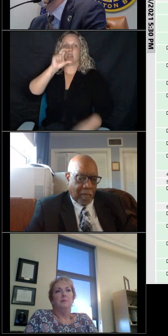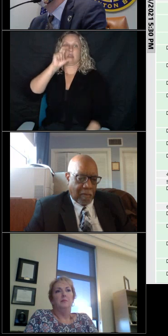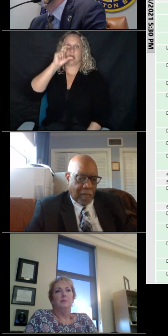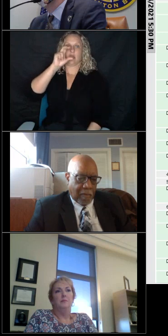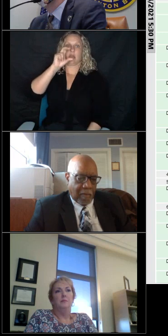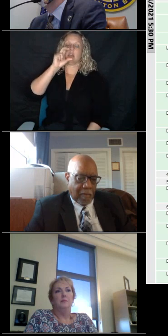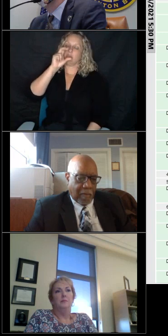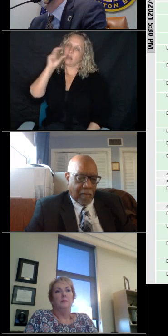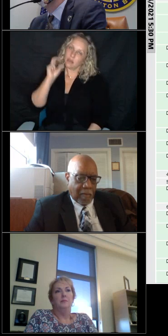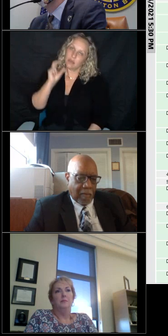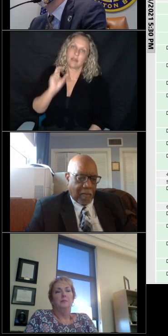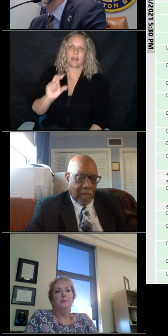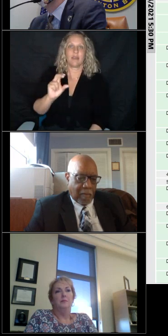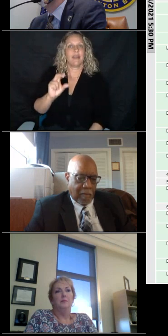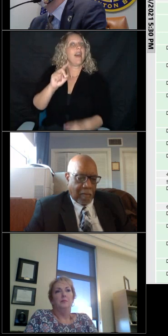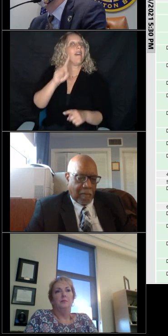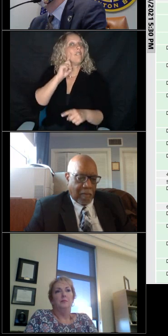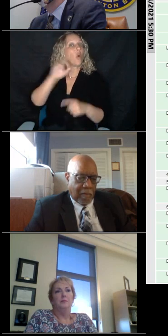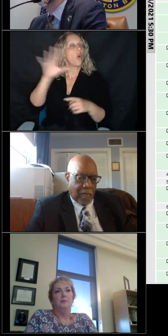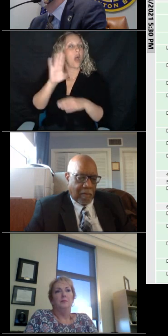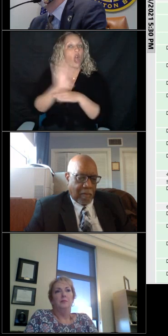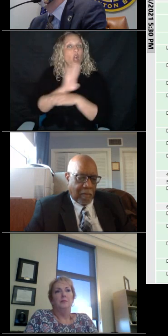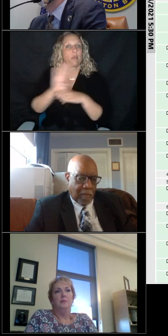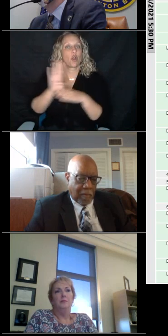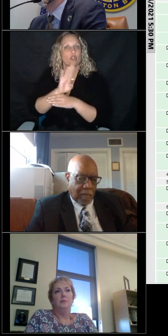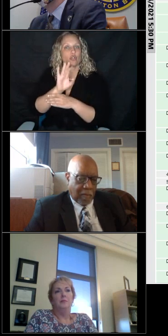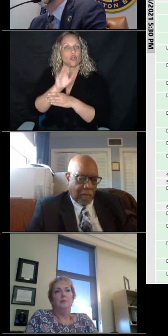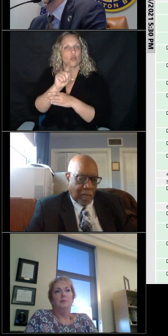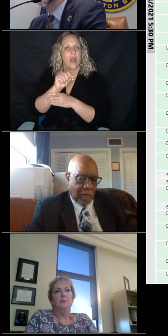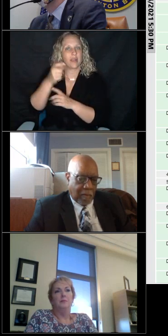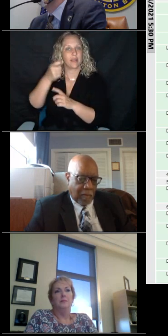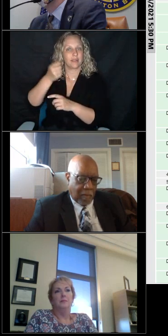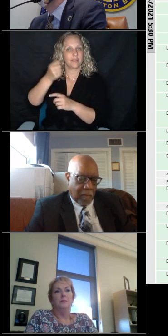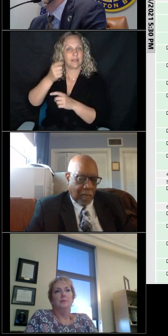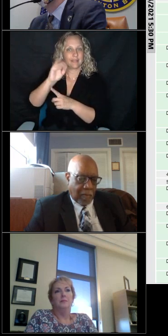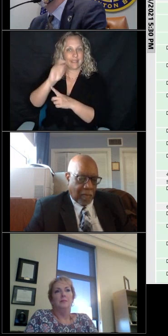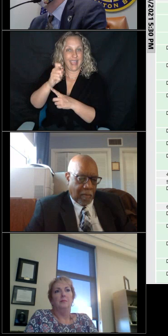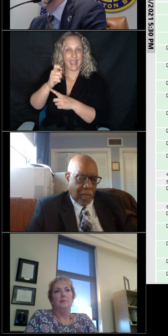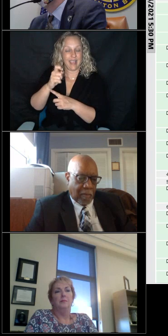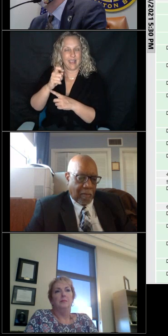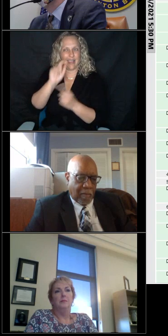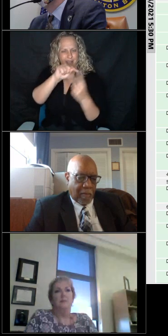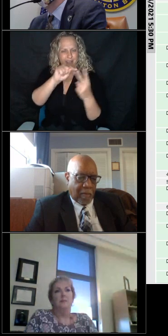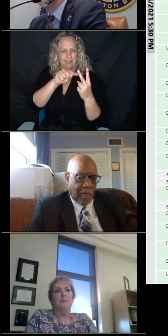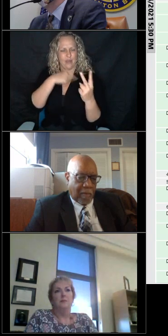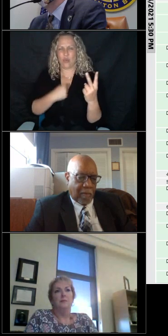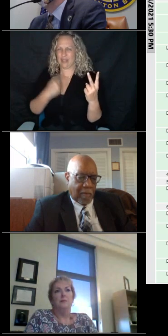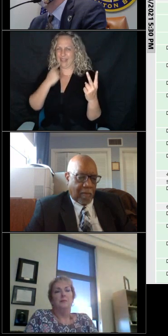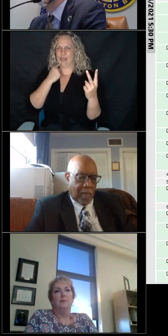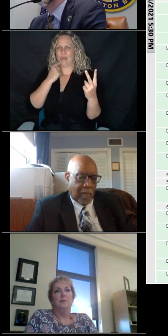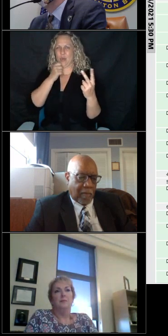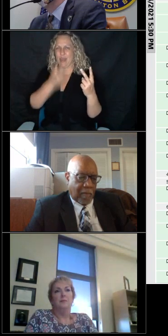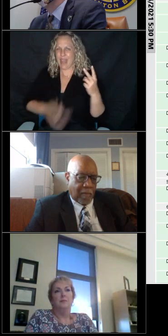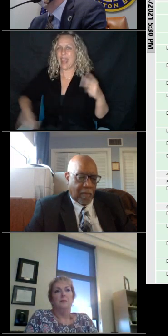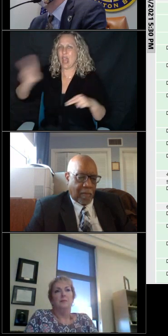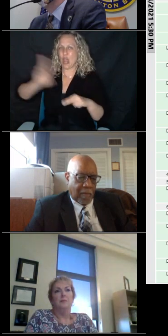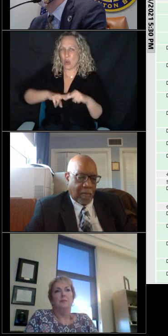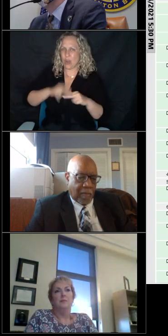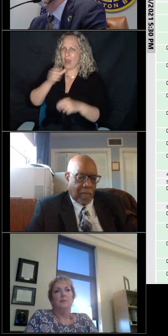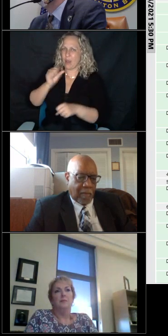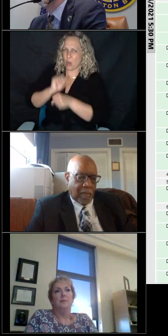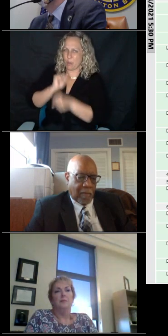commercial rent to lower the commercial rent tax. So a lot of us were disappointed that we didn't increase the amount of